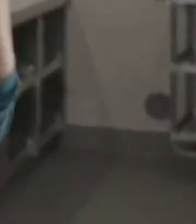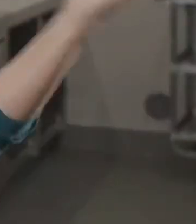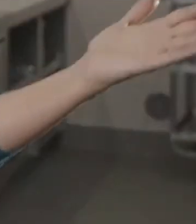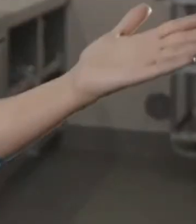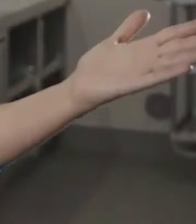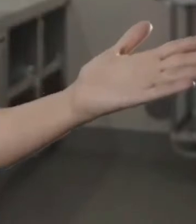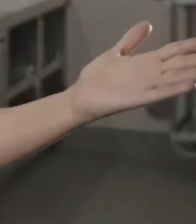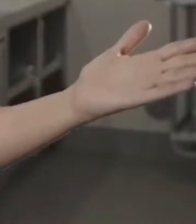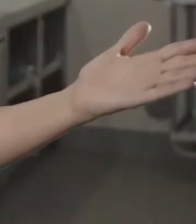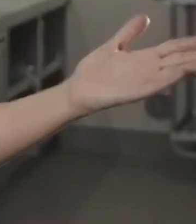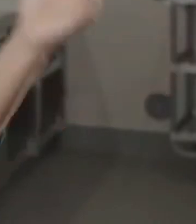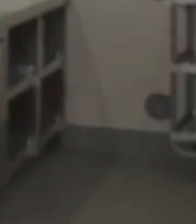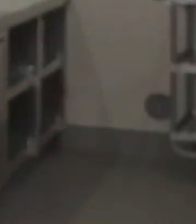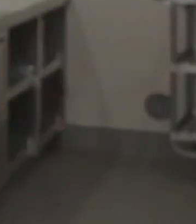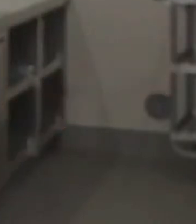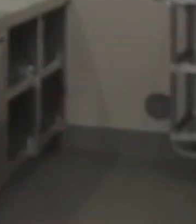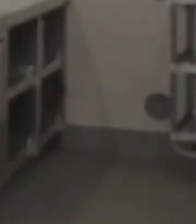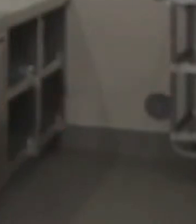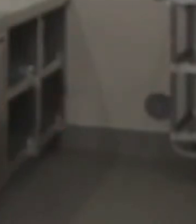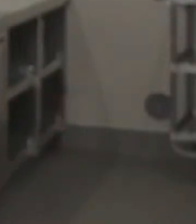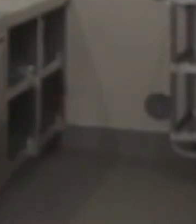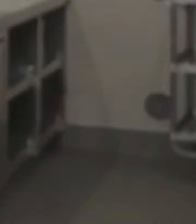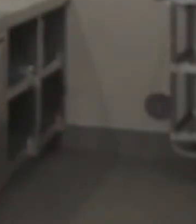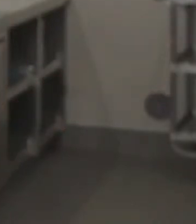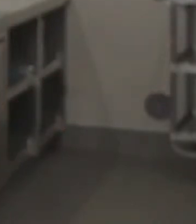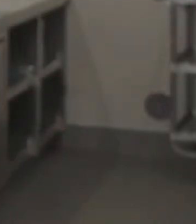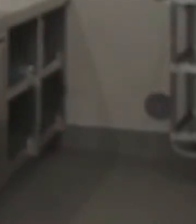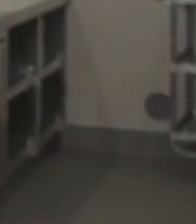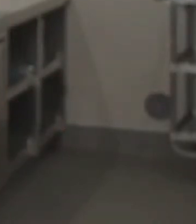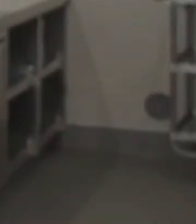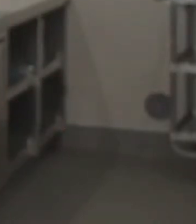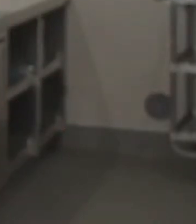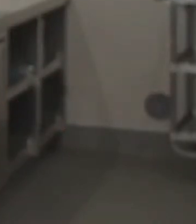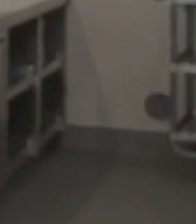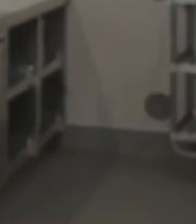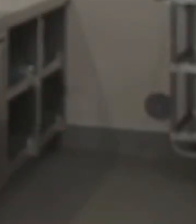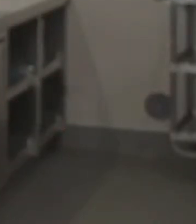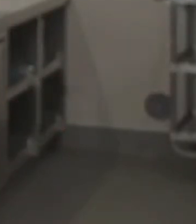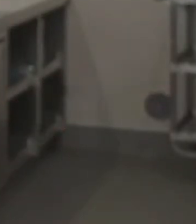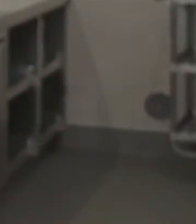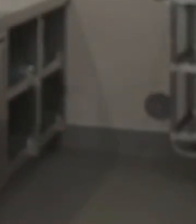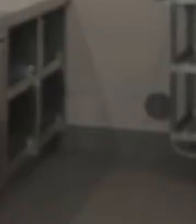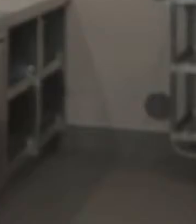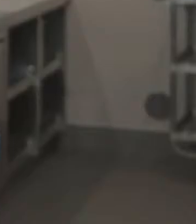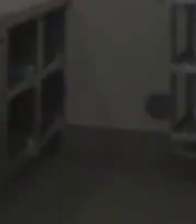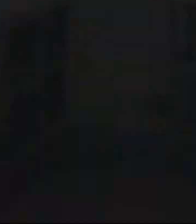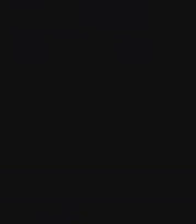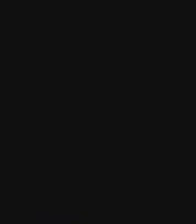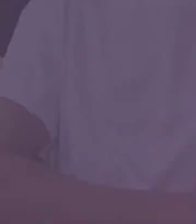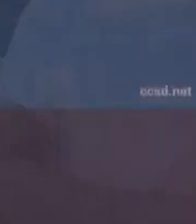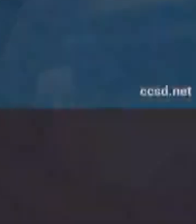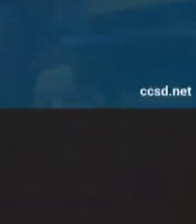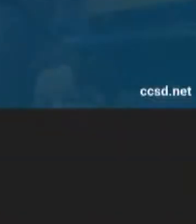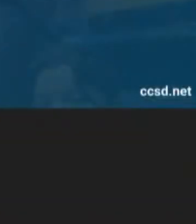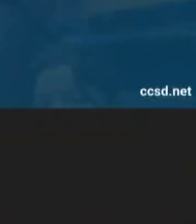Bravo! Phenomenal job. Thank you to Gilbert Academy for inviting us to learn more about your wonderful school.